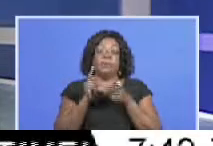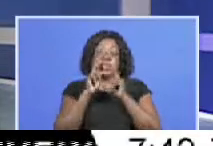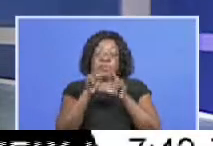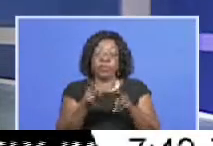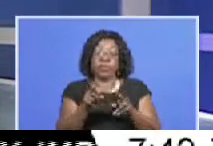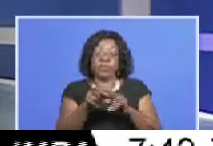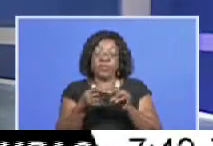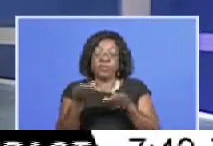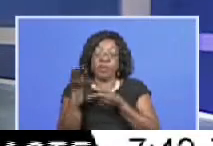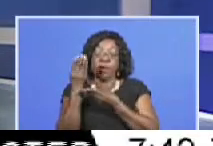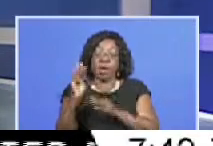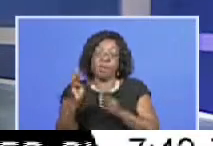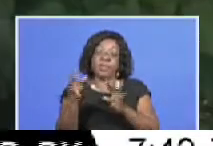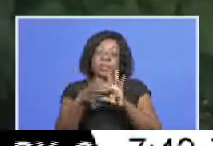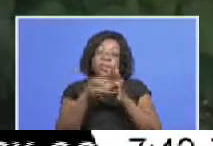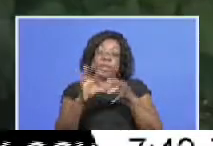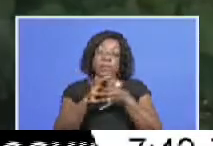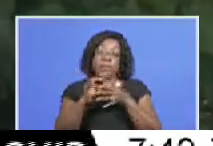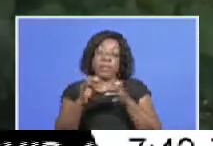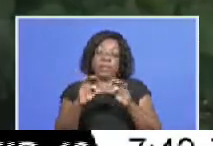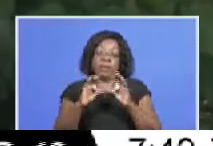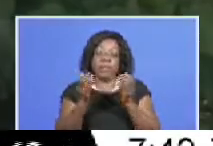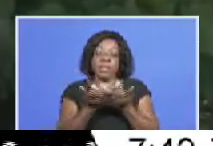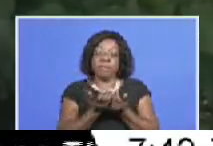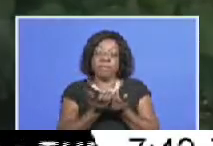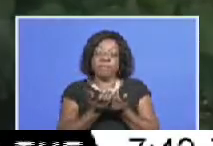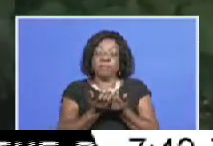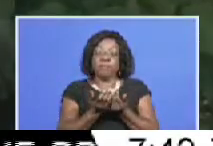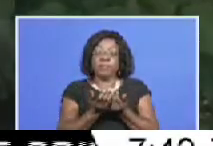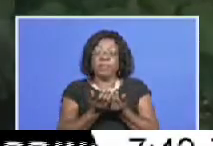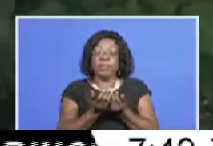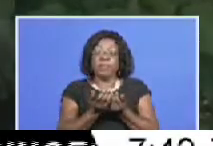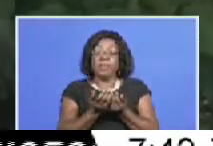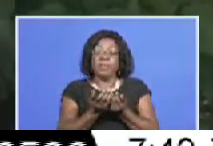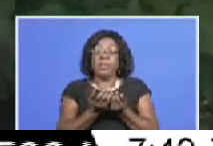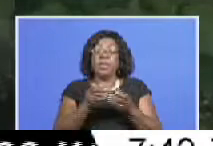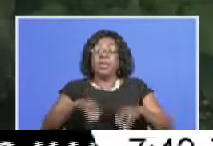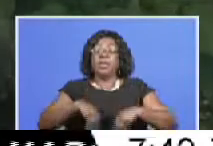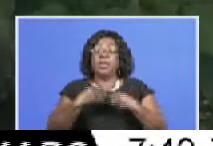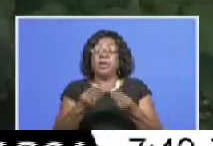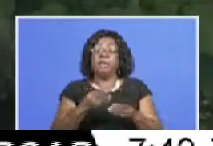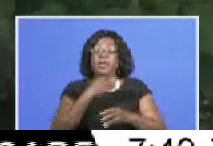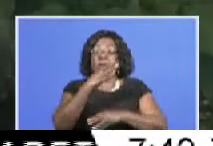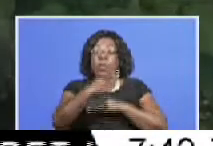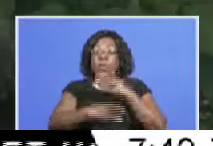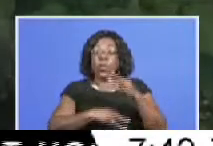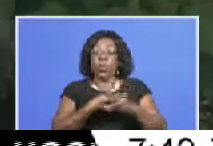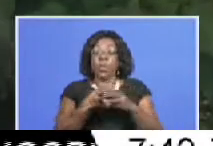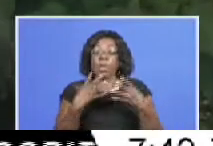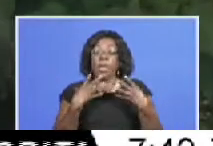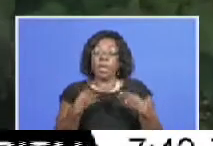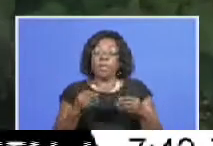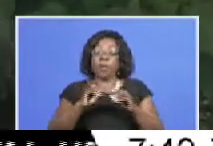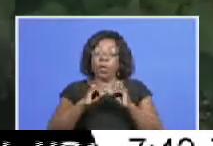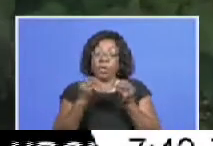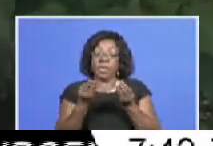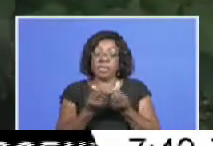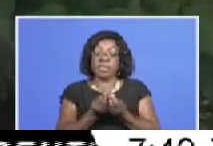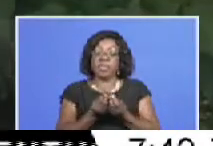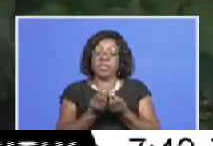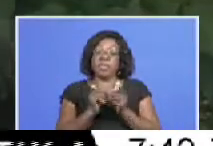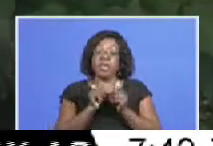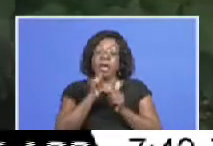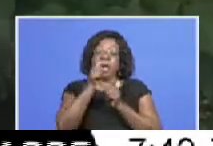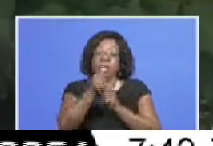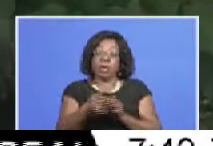President, Romel Fishknowles. I think it was evident given the World Health Organization announcement with the pandemic, and